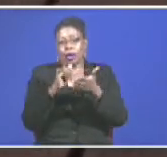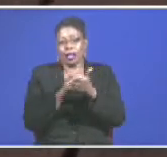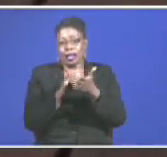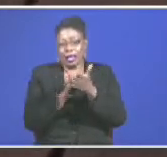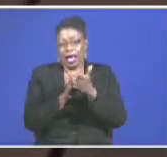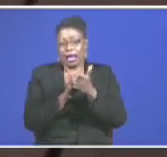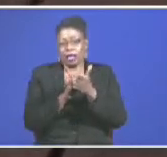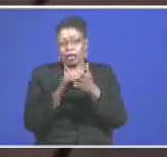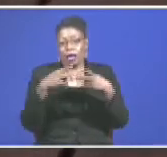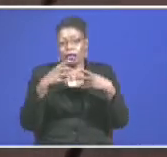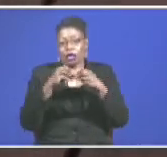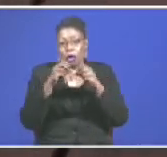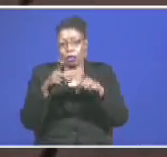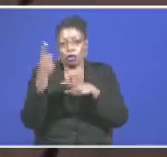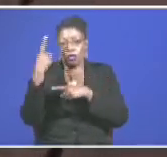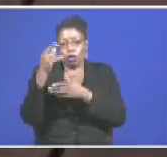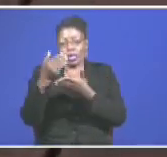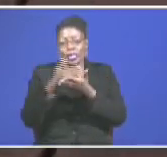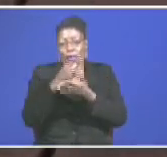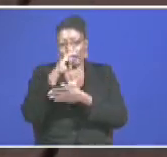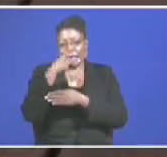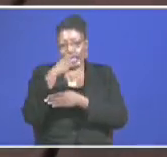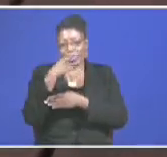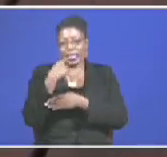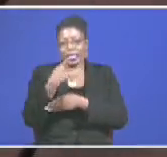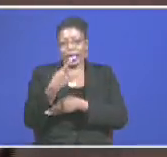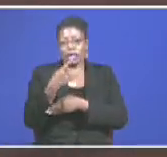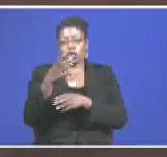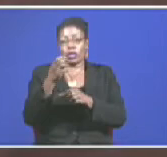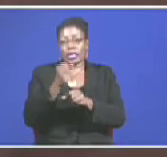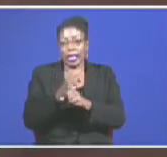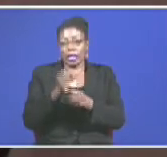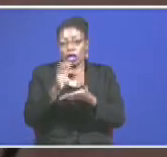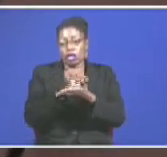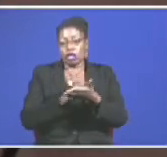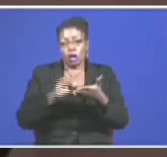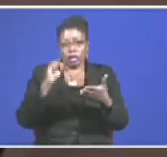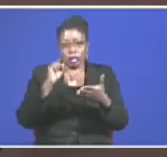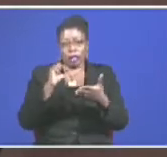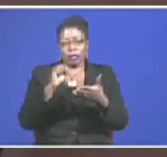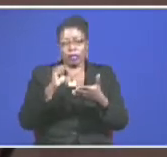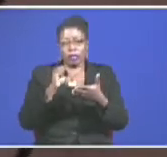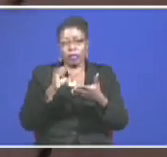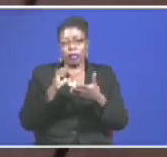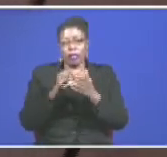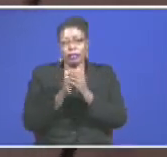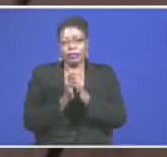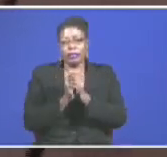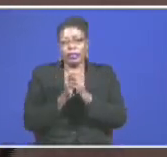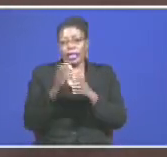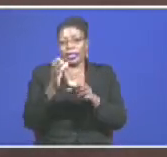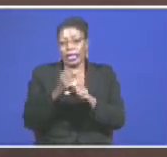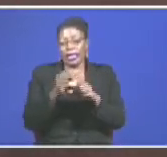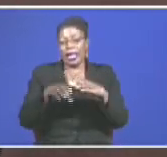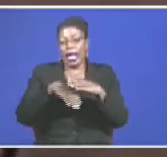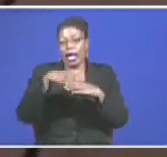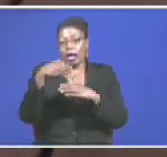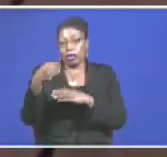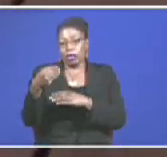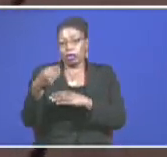it's just an opportunity for some of the kids, like you would have said, to get scholarships, reaching out and kind of getting out of,